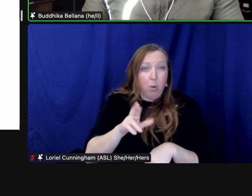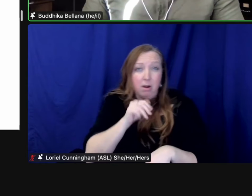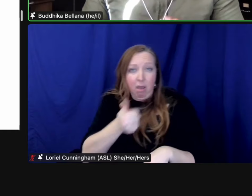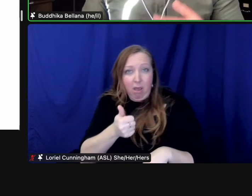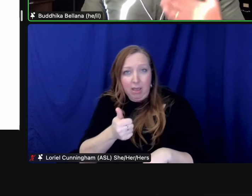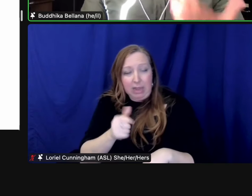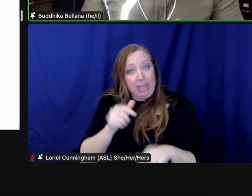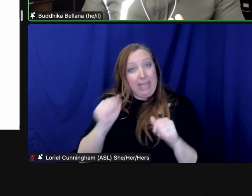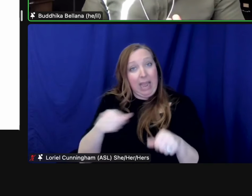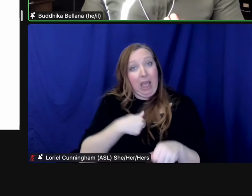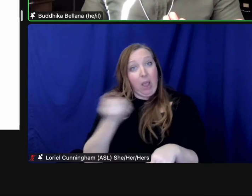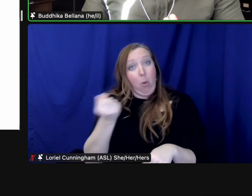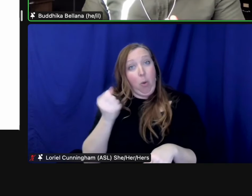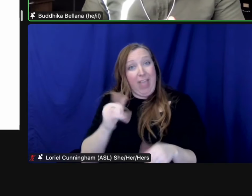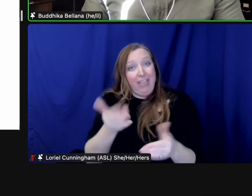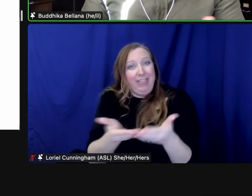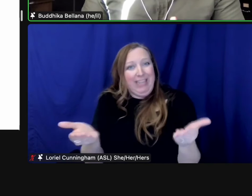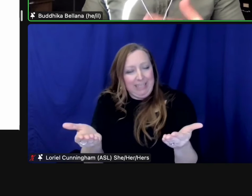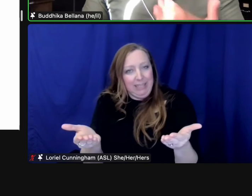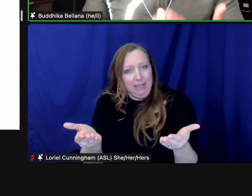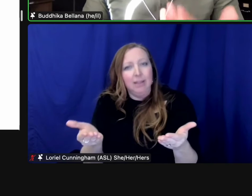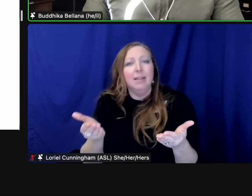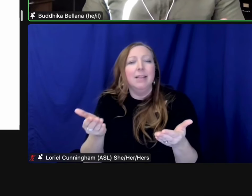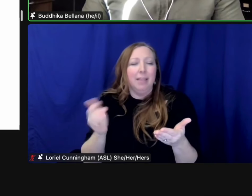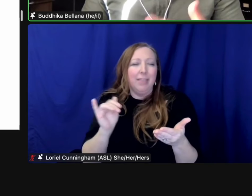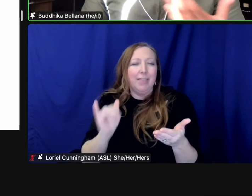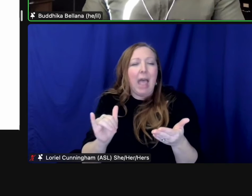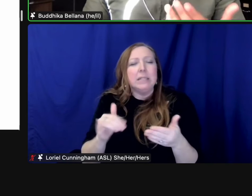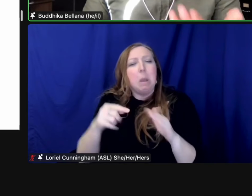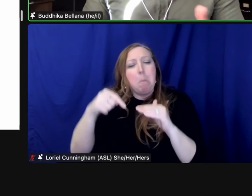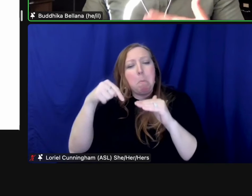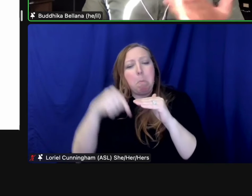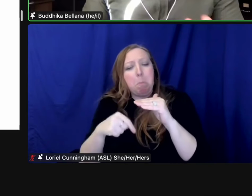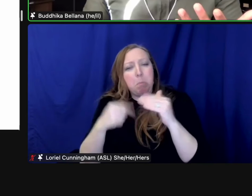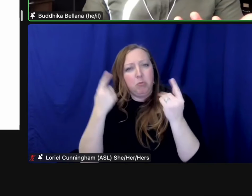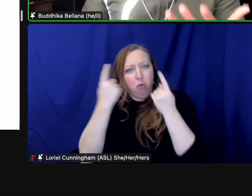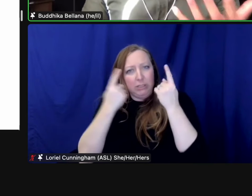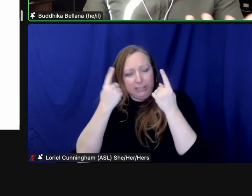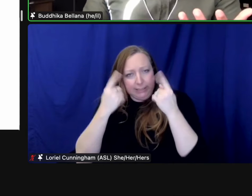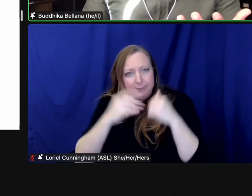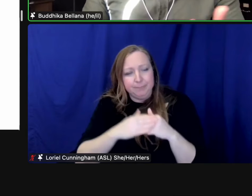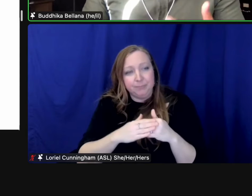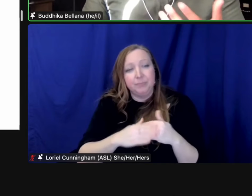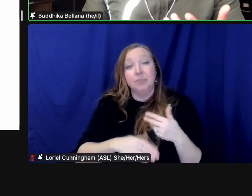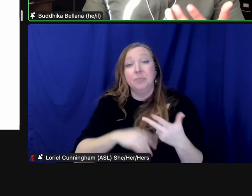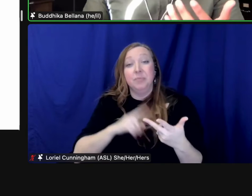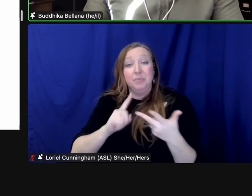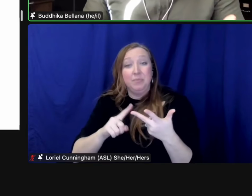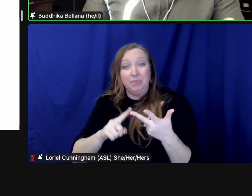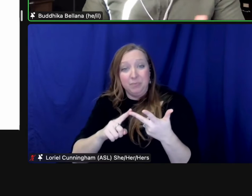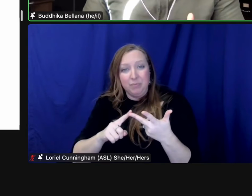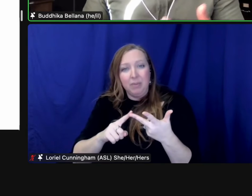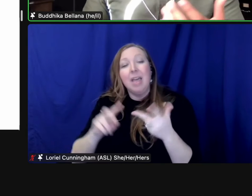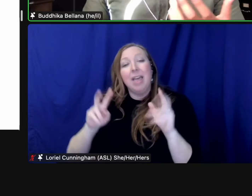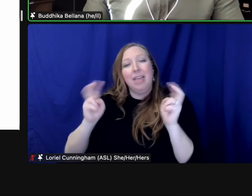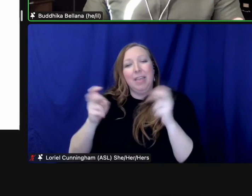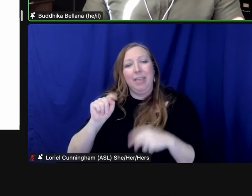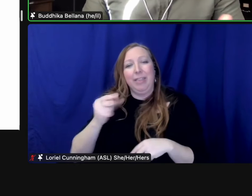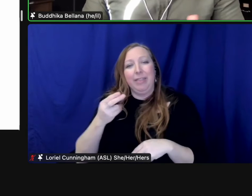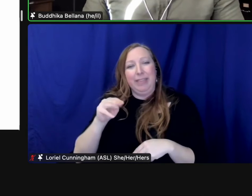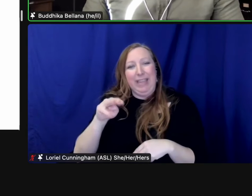these to even deeper levels of processing, where you had to think about what the word meant in relationship to other words. That was in the theme condition